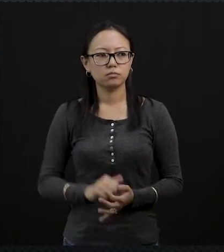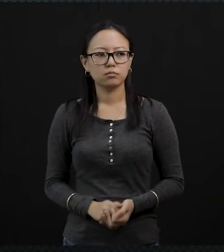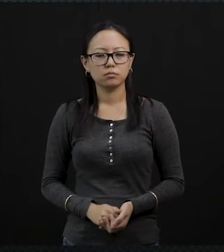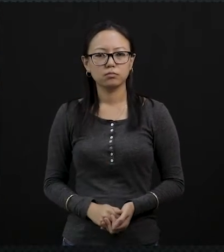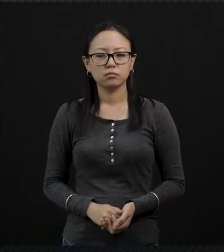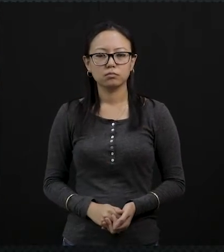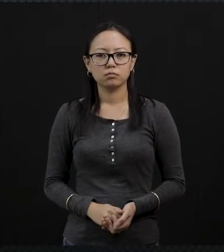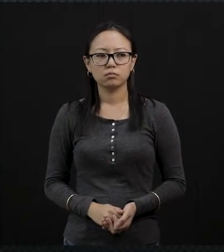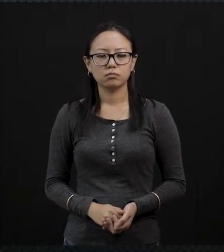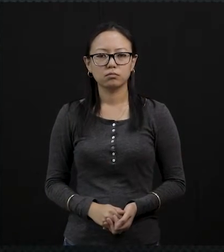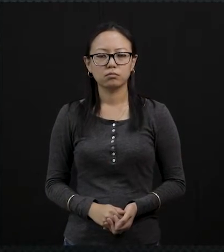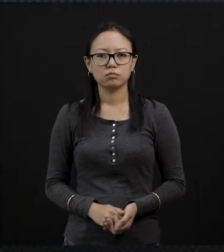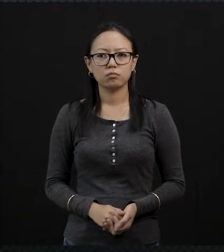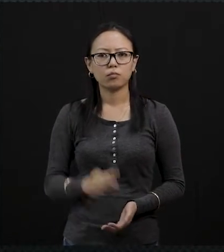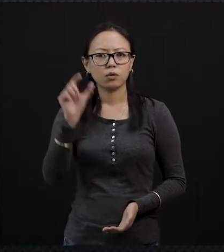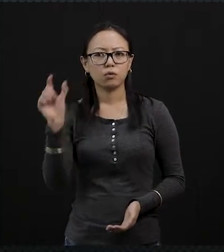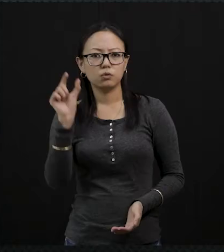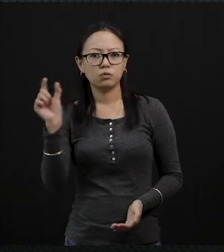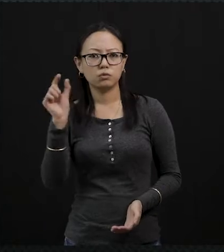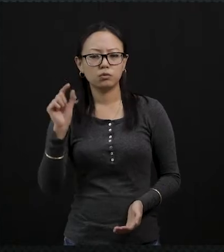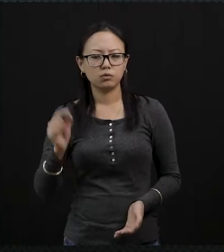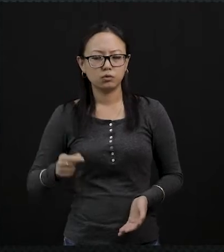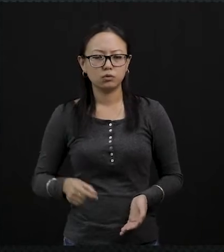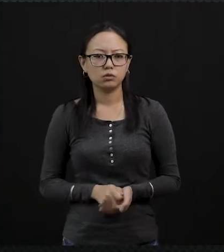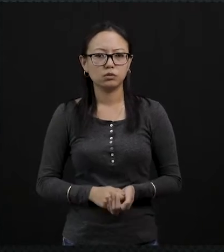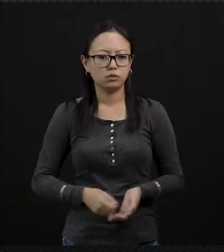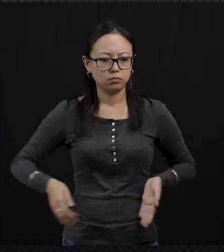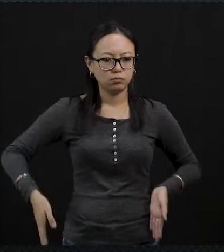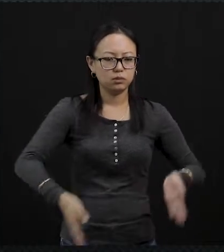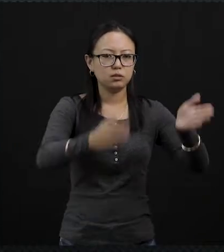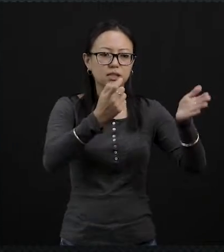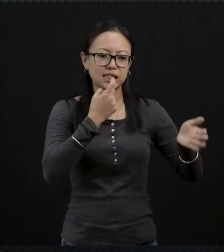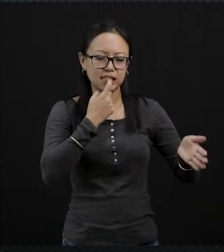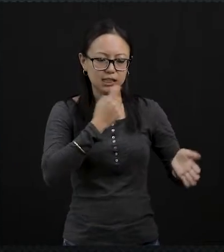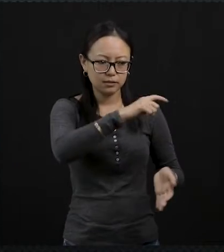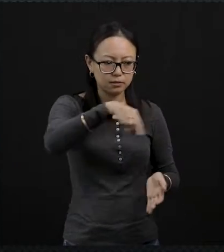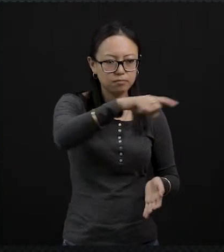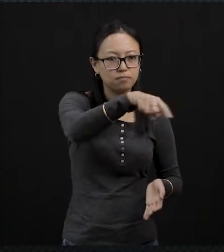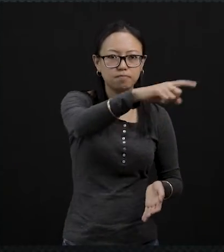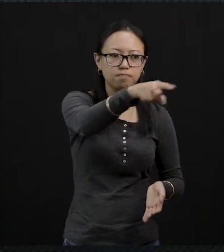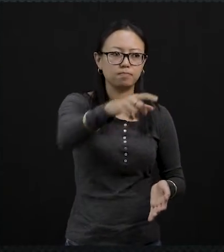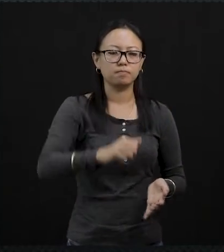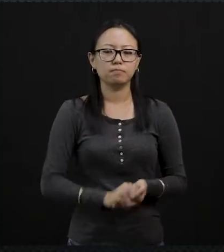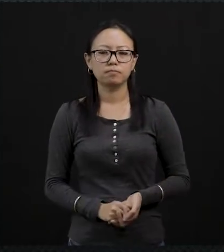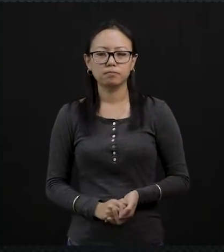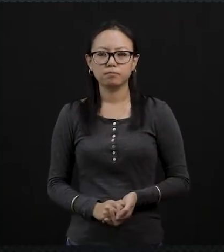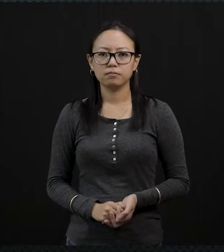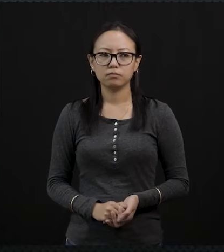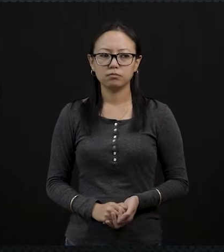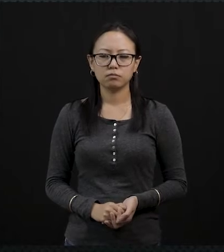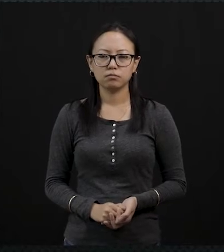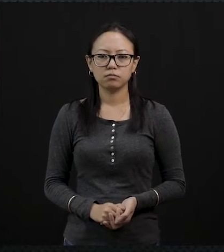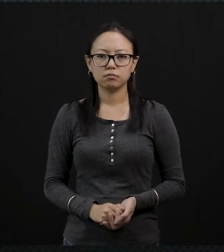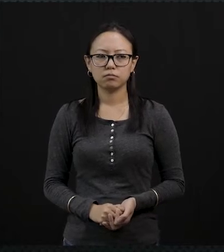That is, use the zebra crossing. Use the zebra crossing. Now